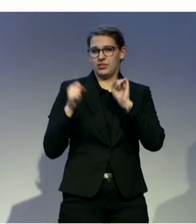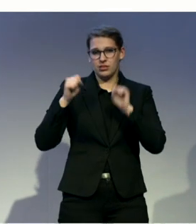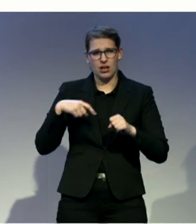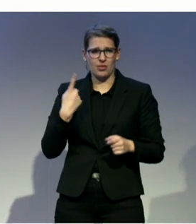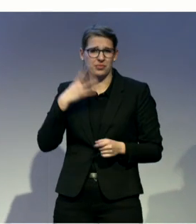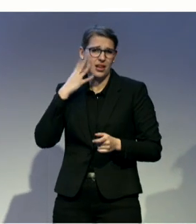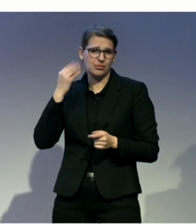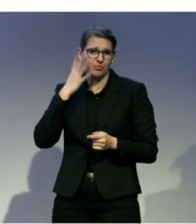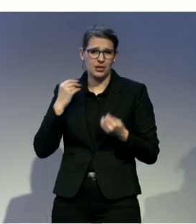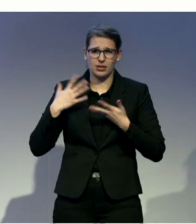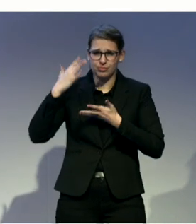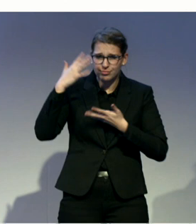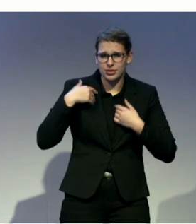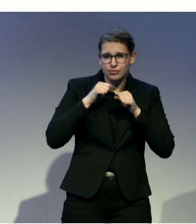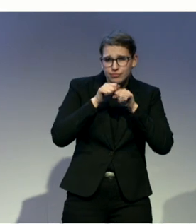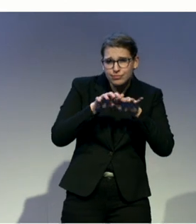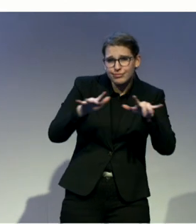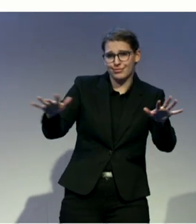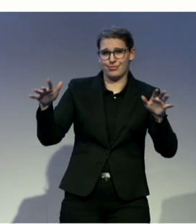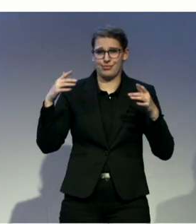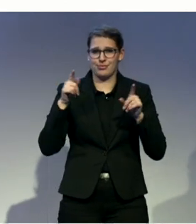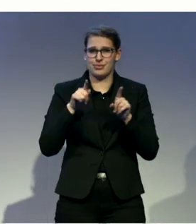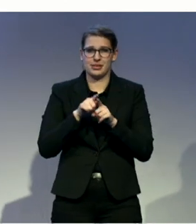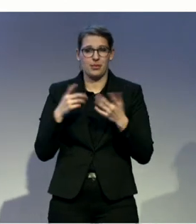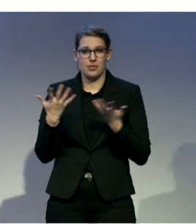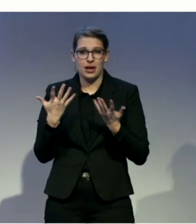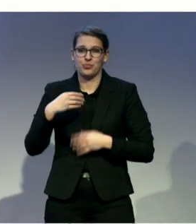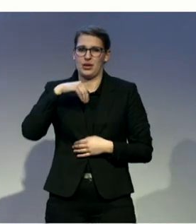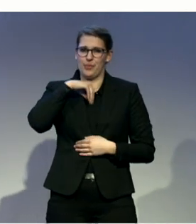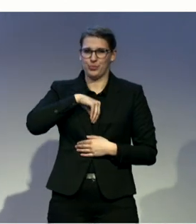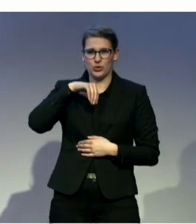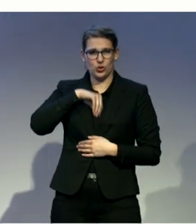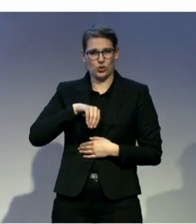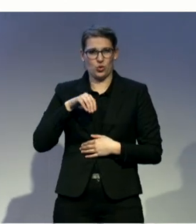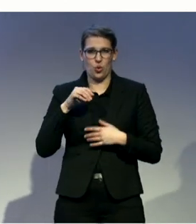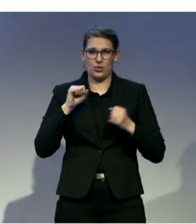and I'm an alumni from Care Europe recovery model. So